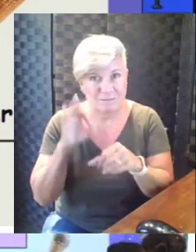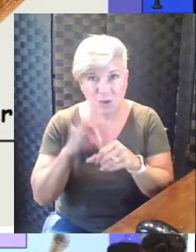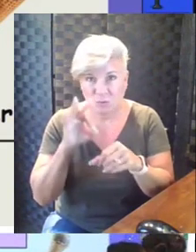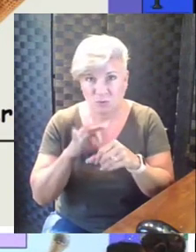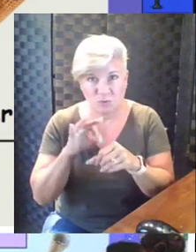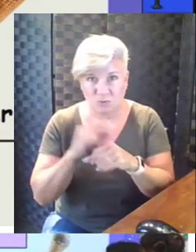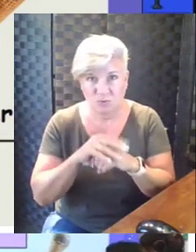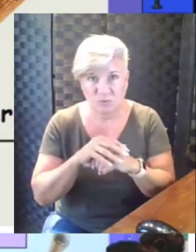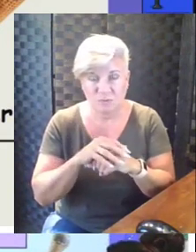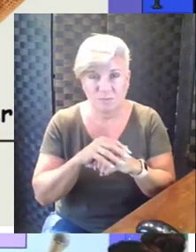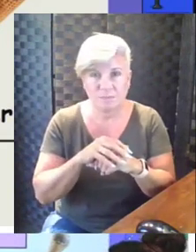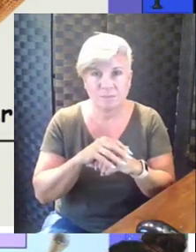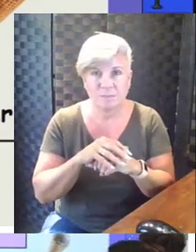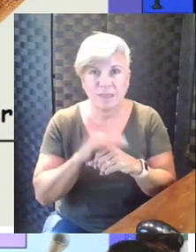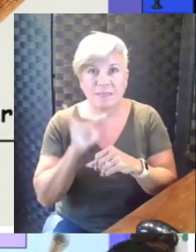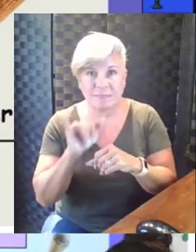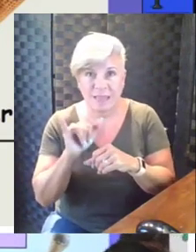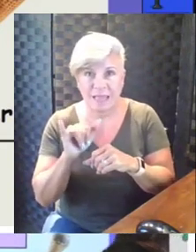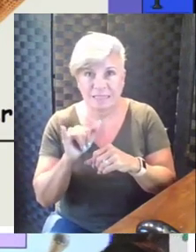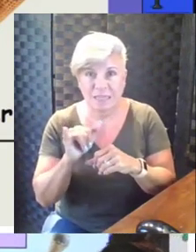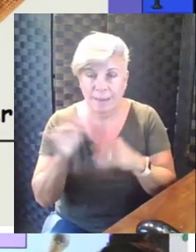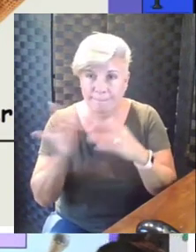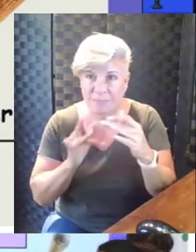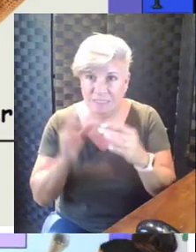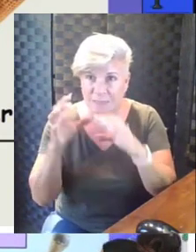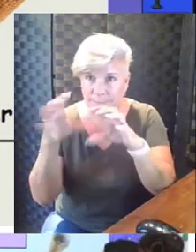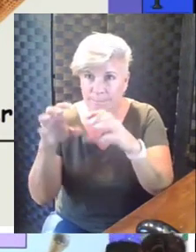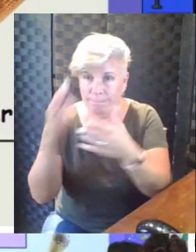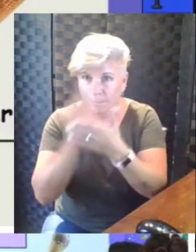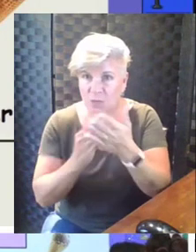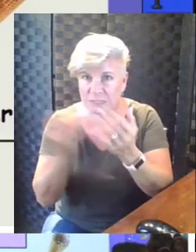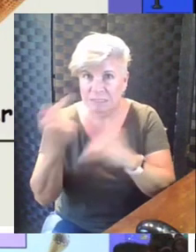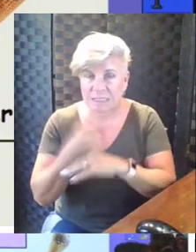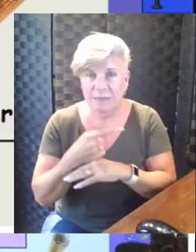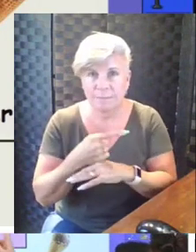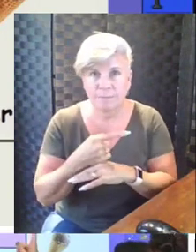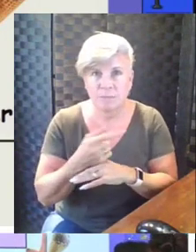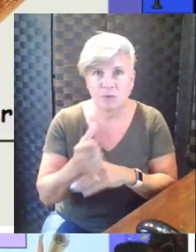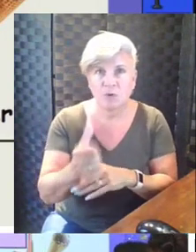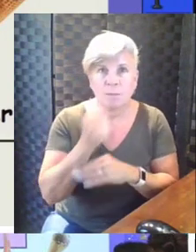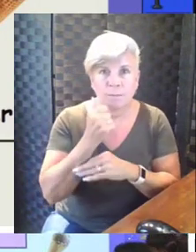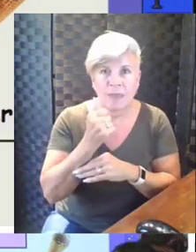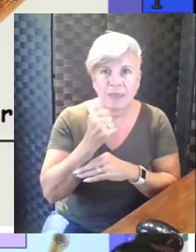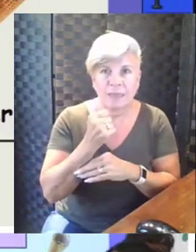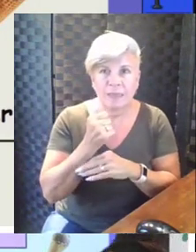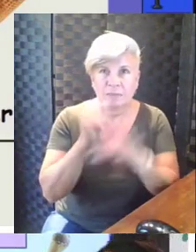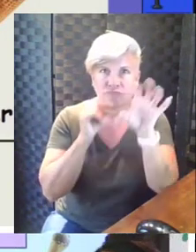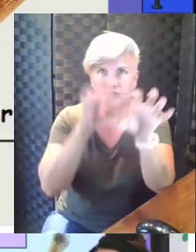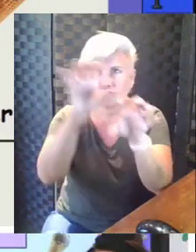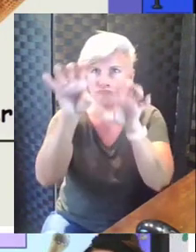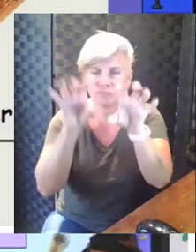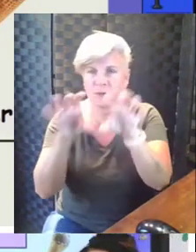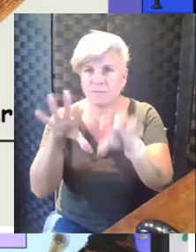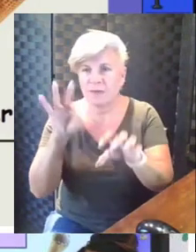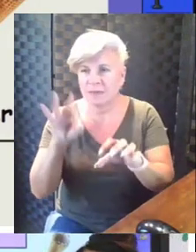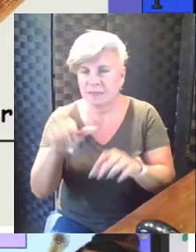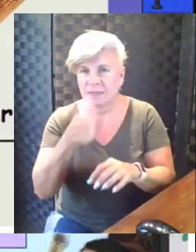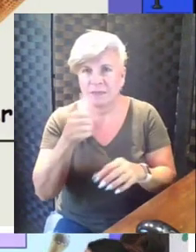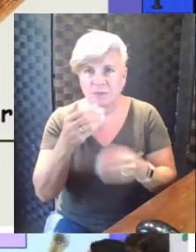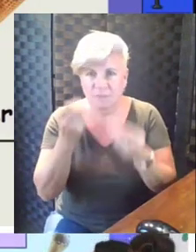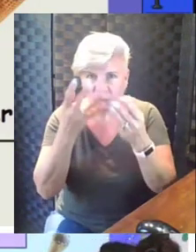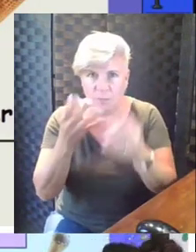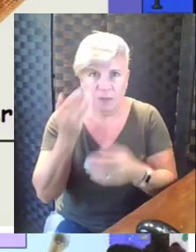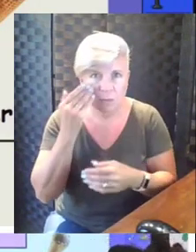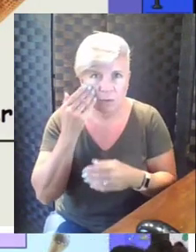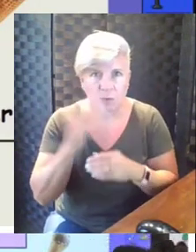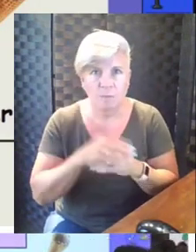were. So that is our missing part today. Let's go back and chunk our problem and find what information we do